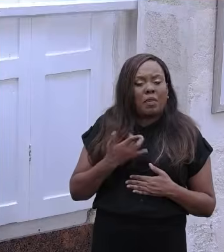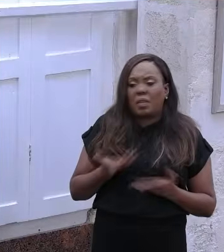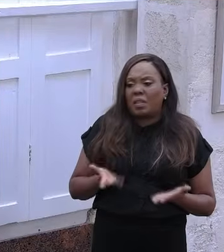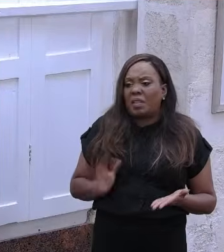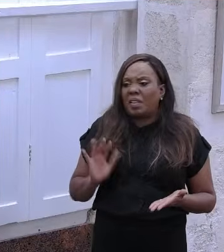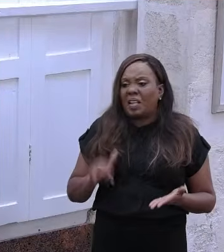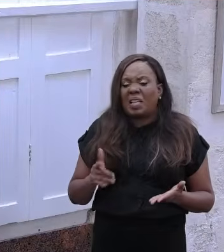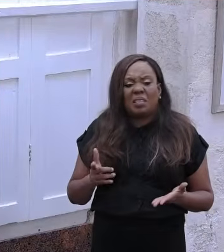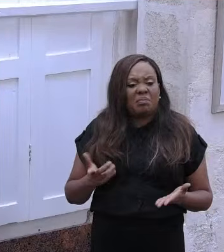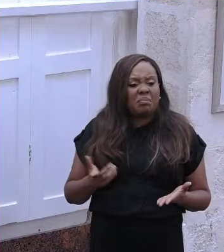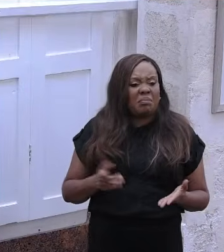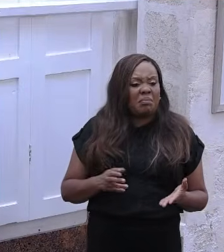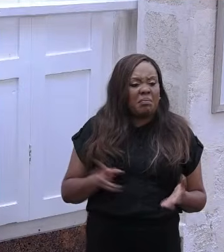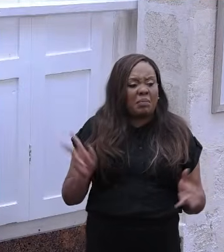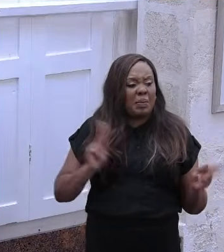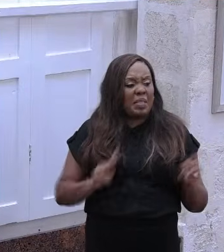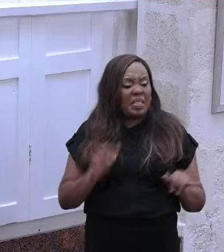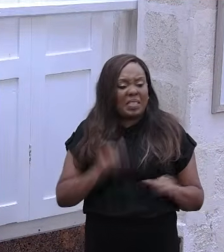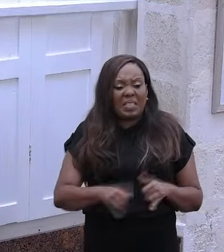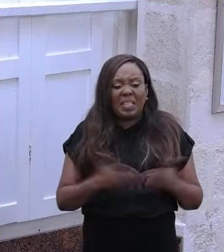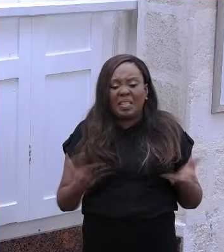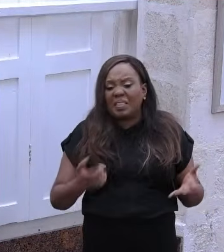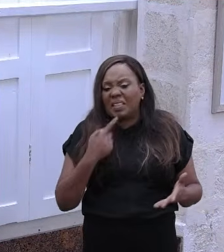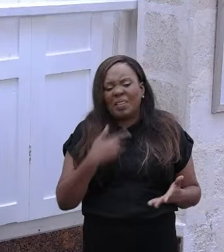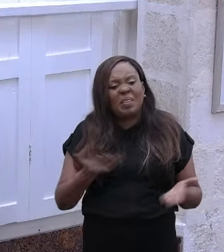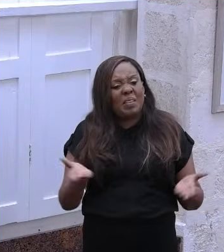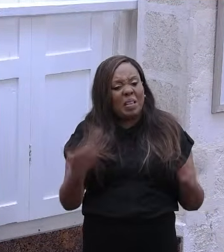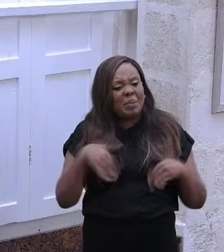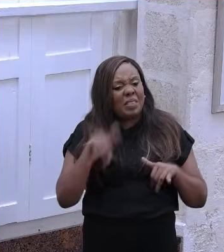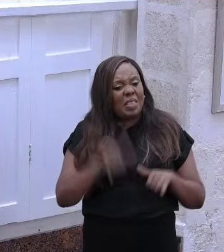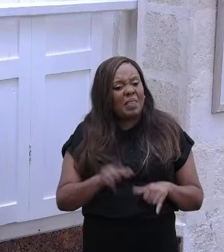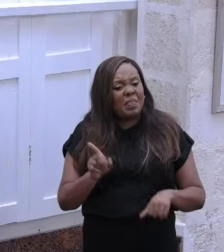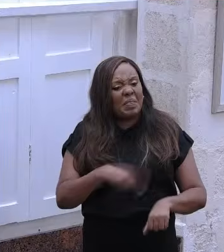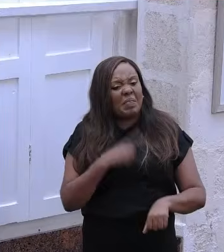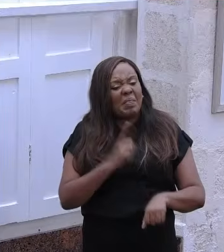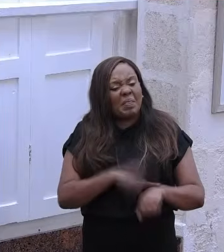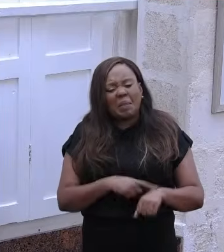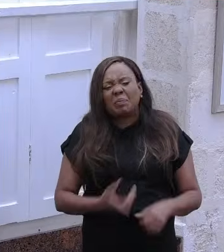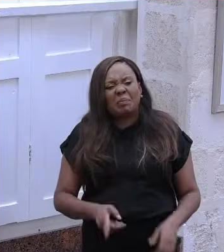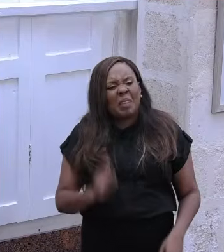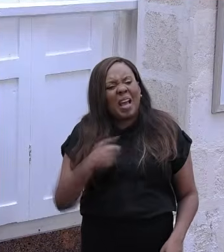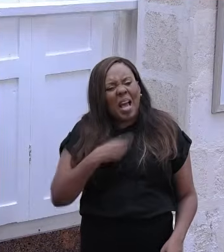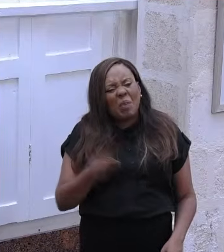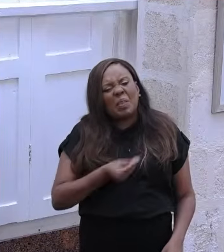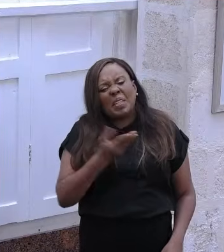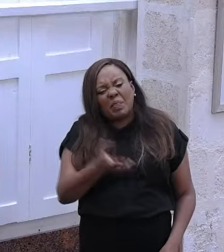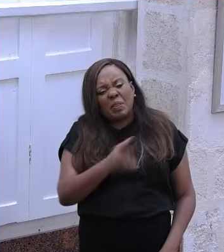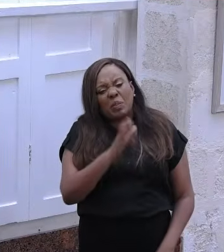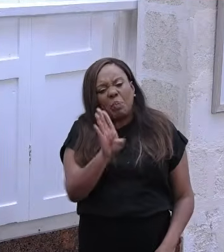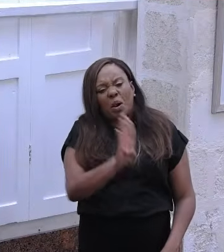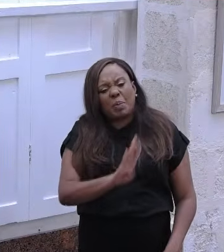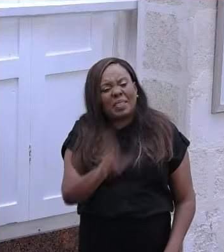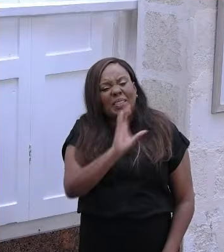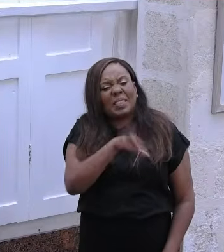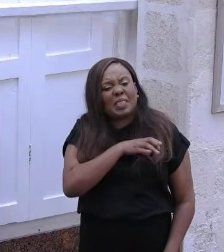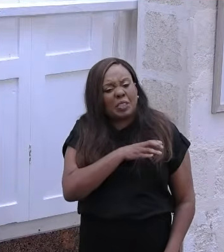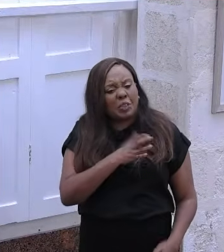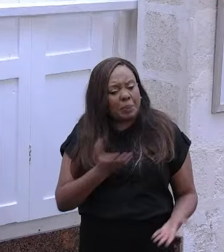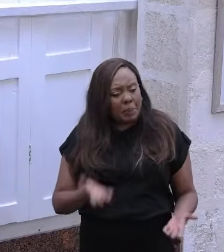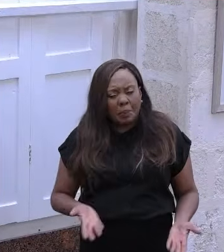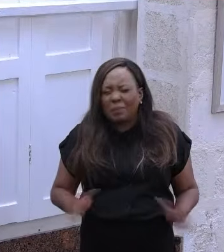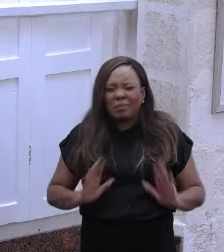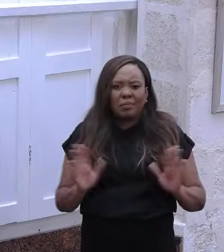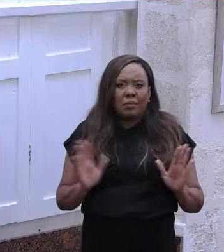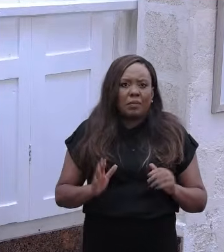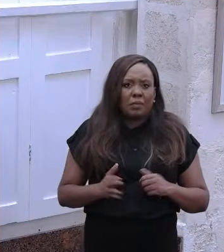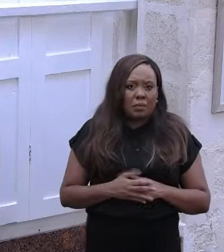away, because it is not something that we are flippantly giving away. And we have to put a value on it, not necessarily a monetary value